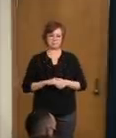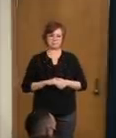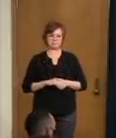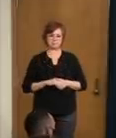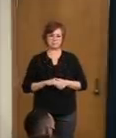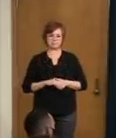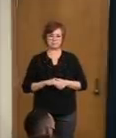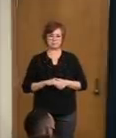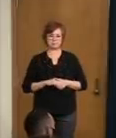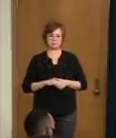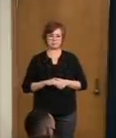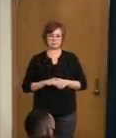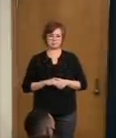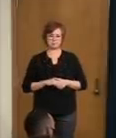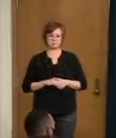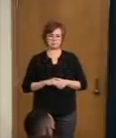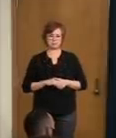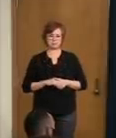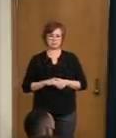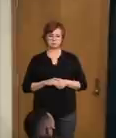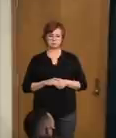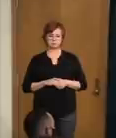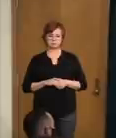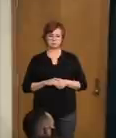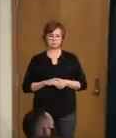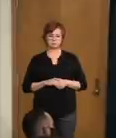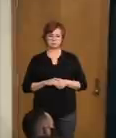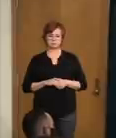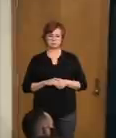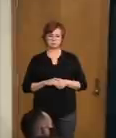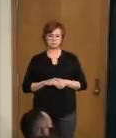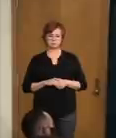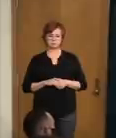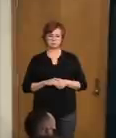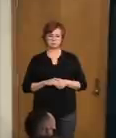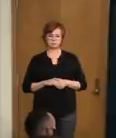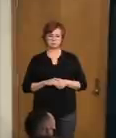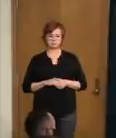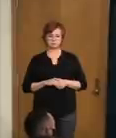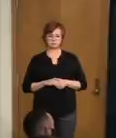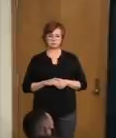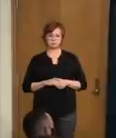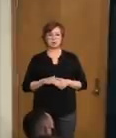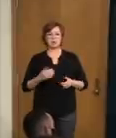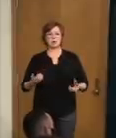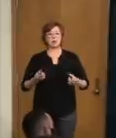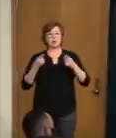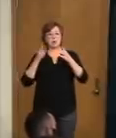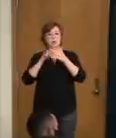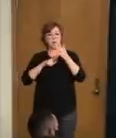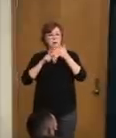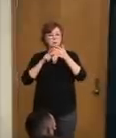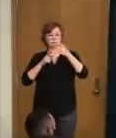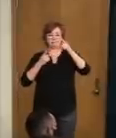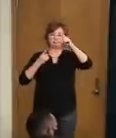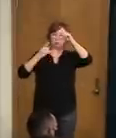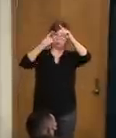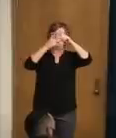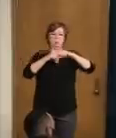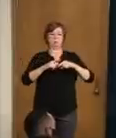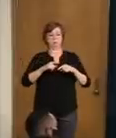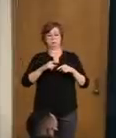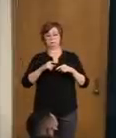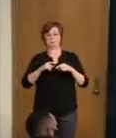have a goal on how many people we want to vaccinate, and basically the end timeline for this? So let's say 80% of the population